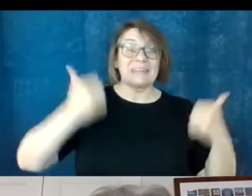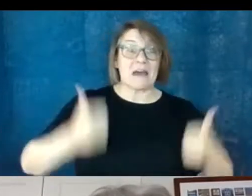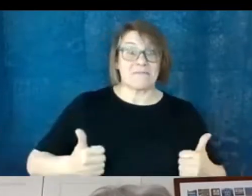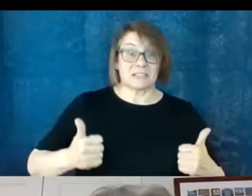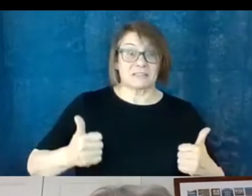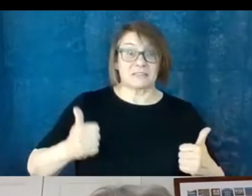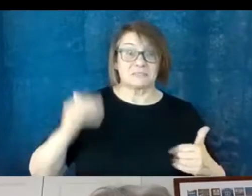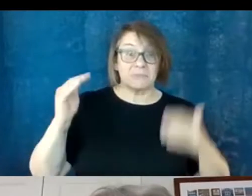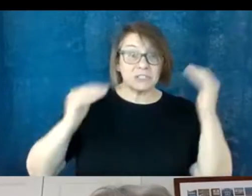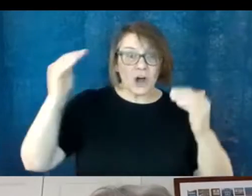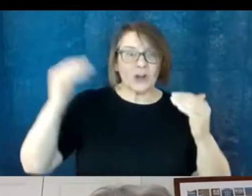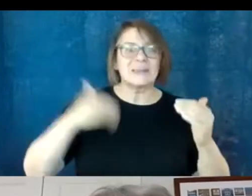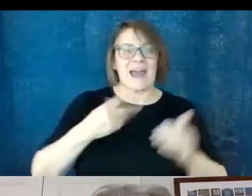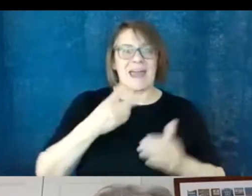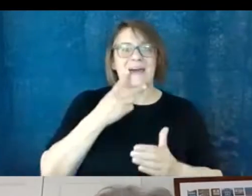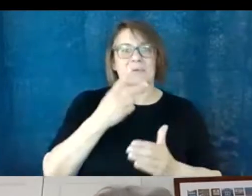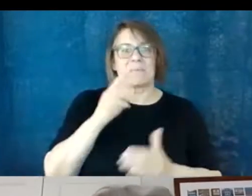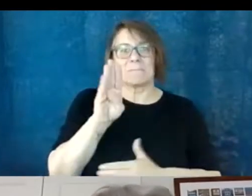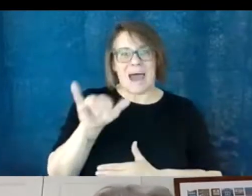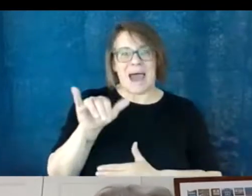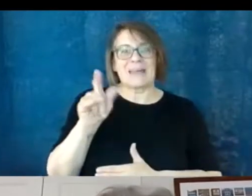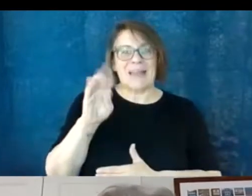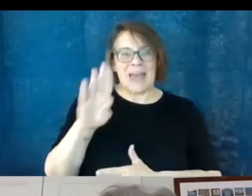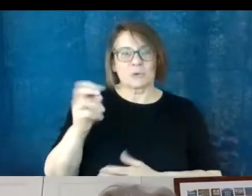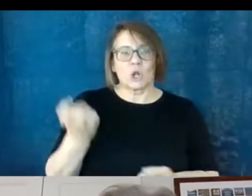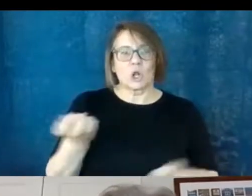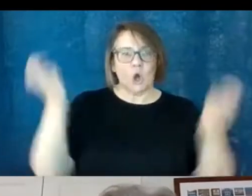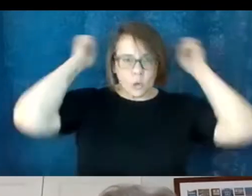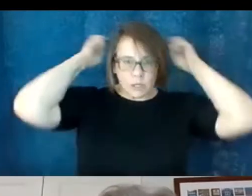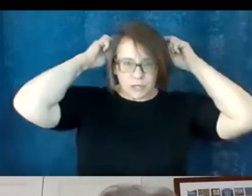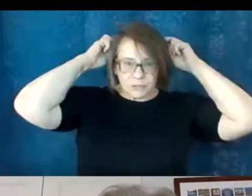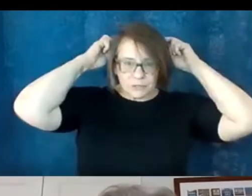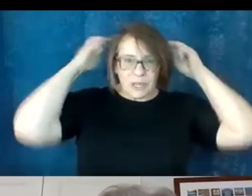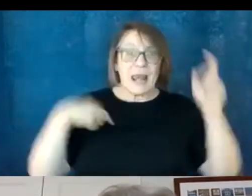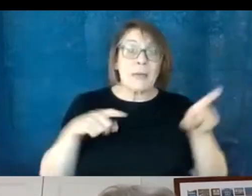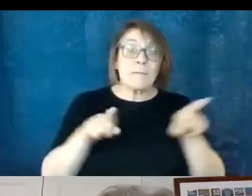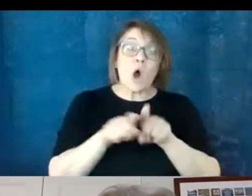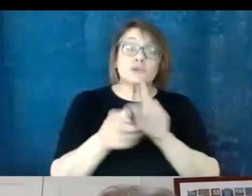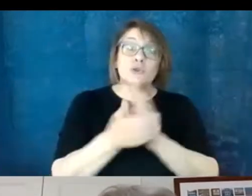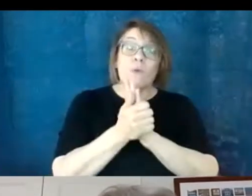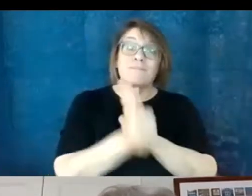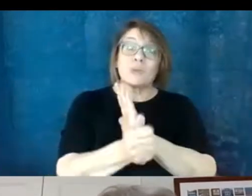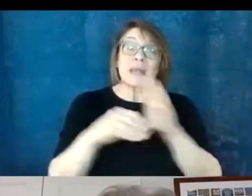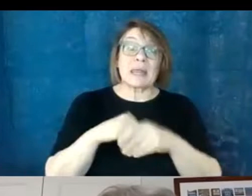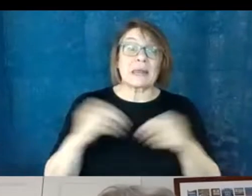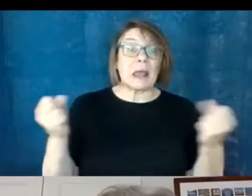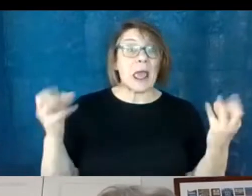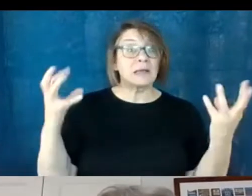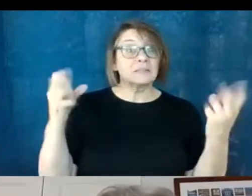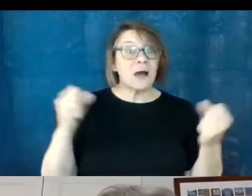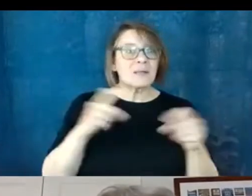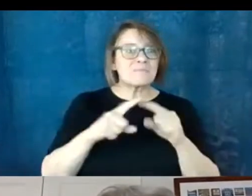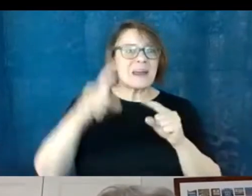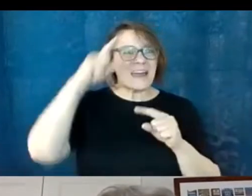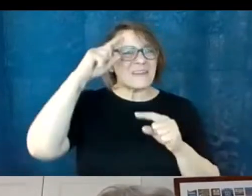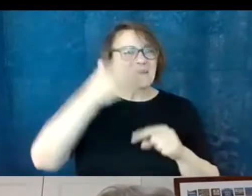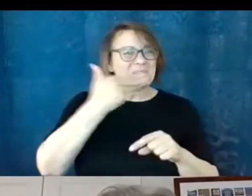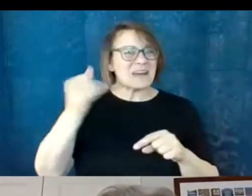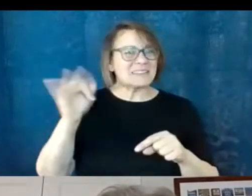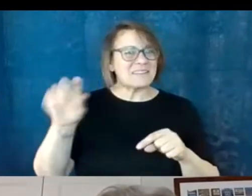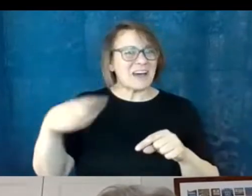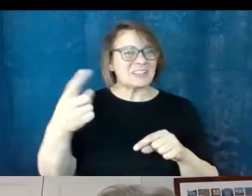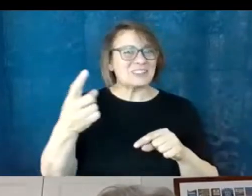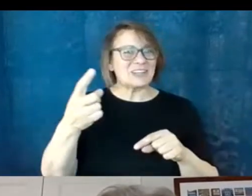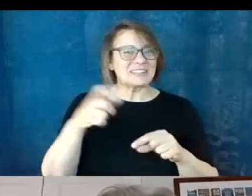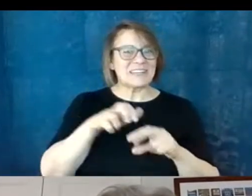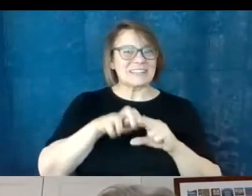have bilateral cochlear implants. And I am also fluent in ASL, but I thought it would be best if I just kind of